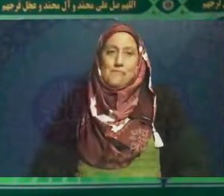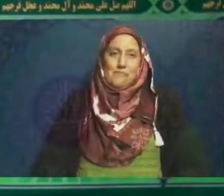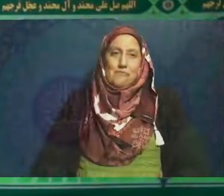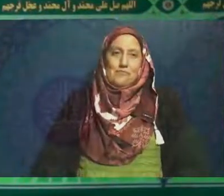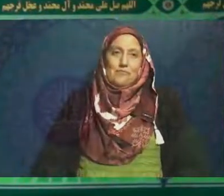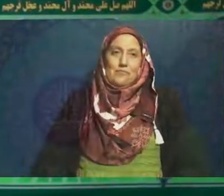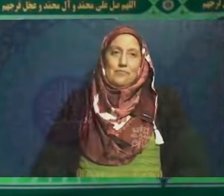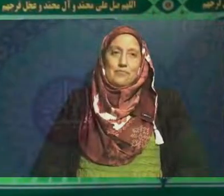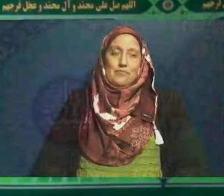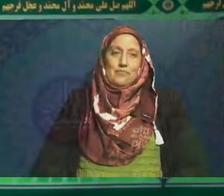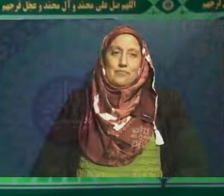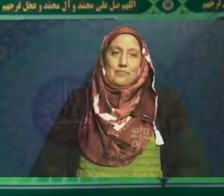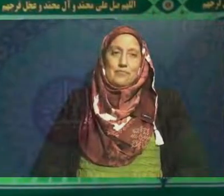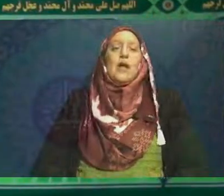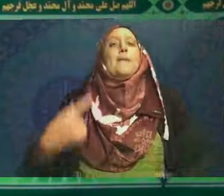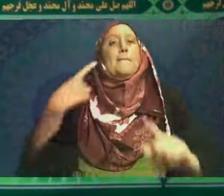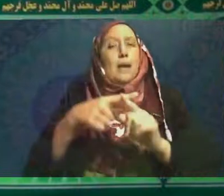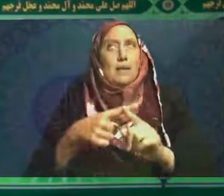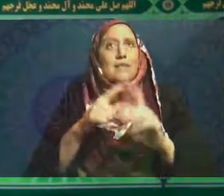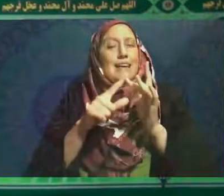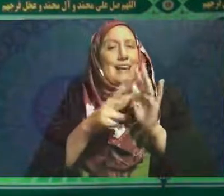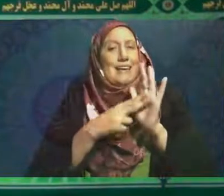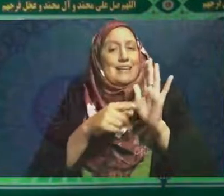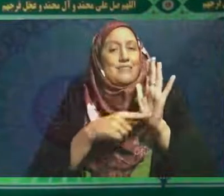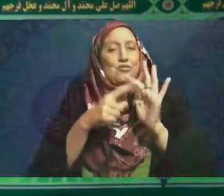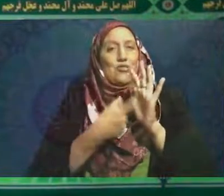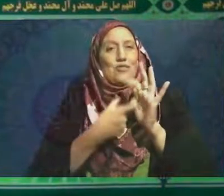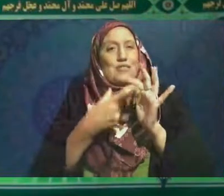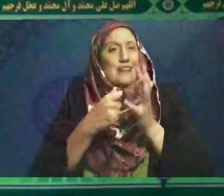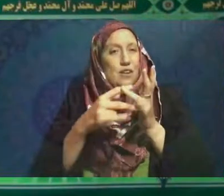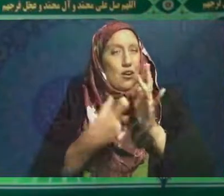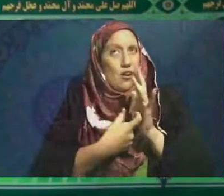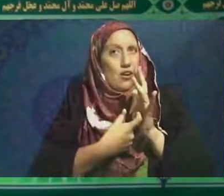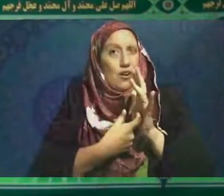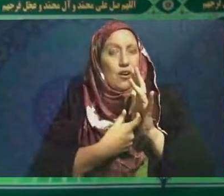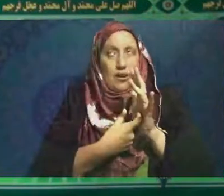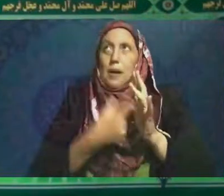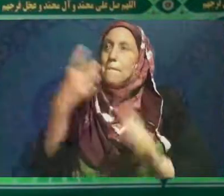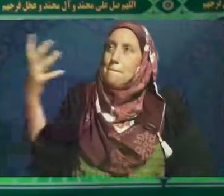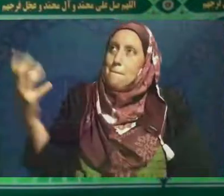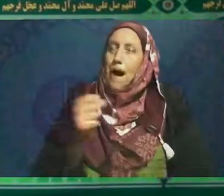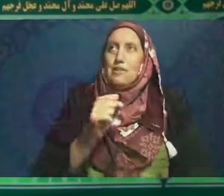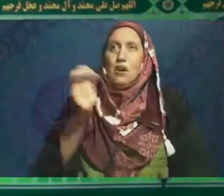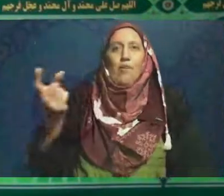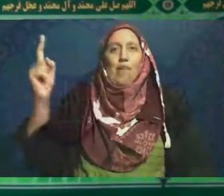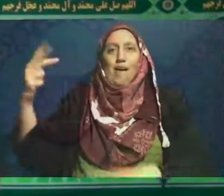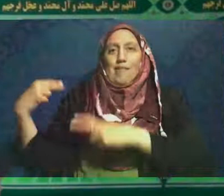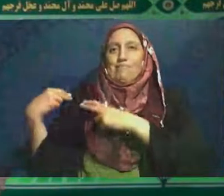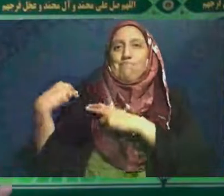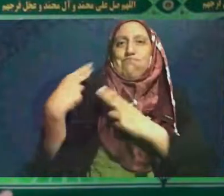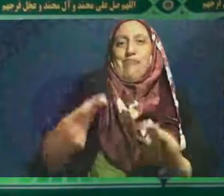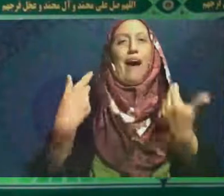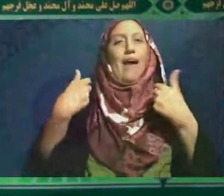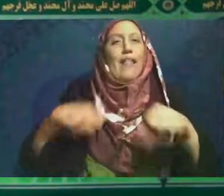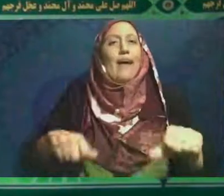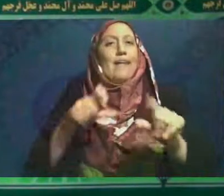time they can hurry can intercede. Another condition is that from my end, the receiver of the intercession, I should